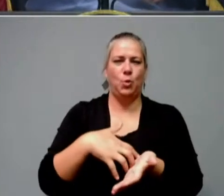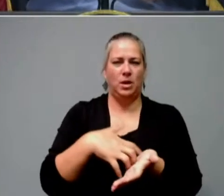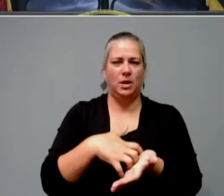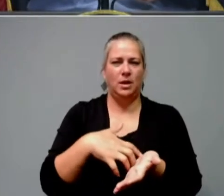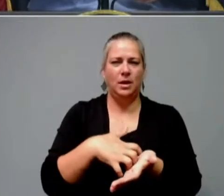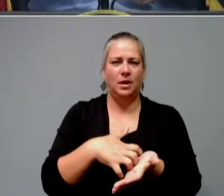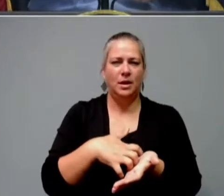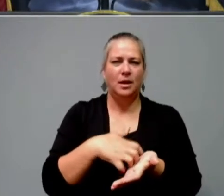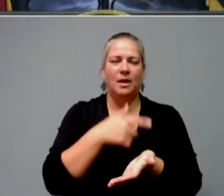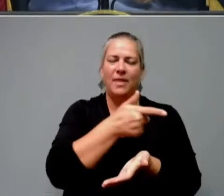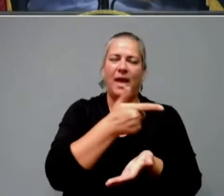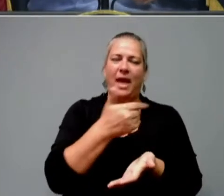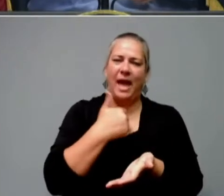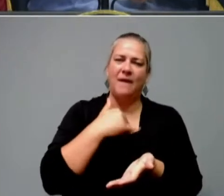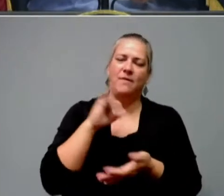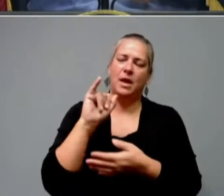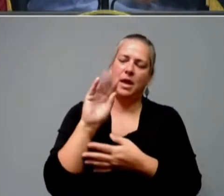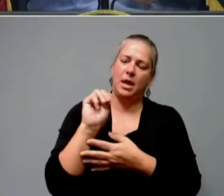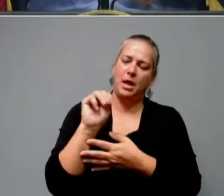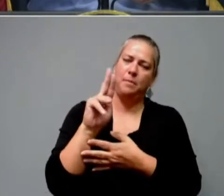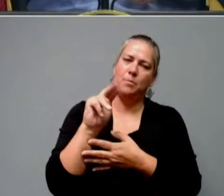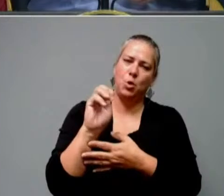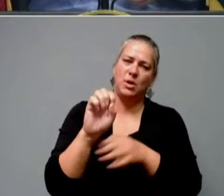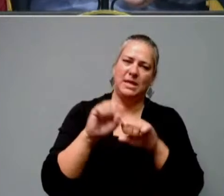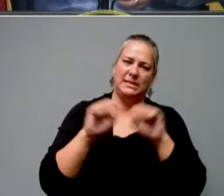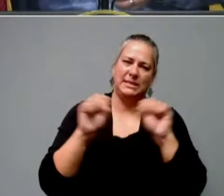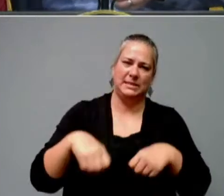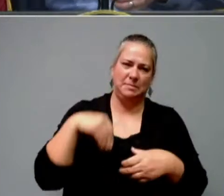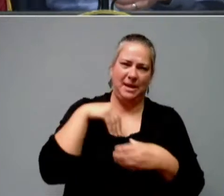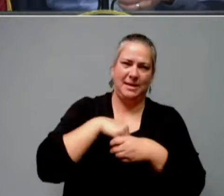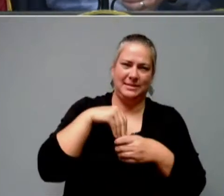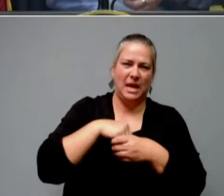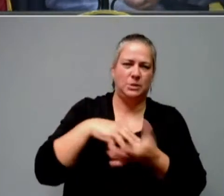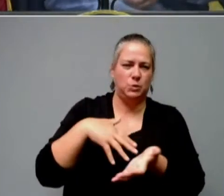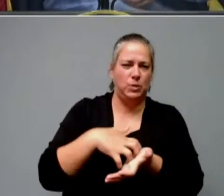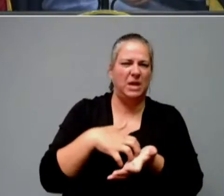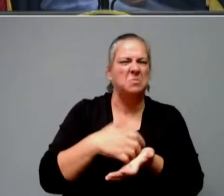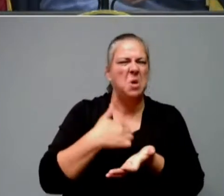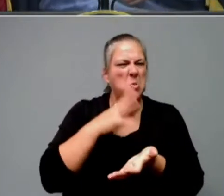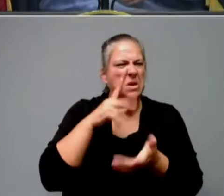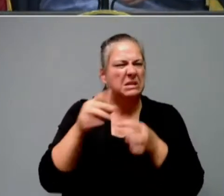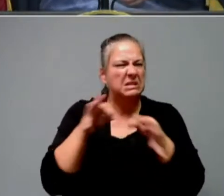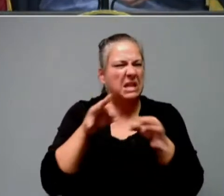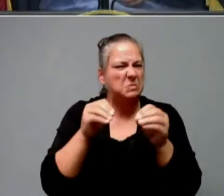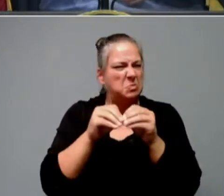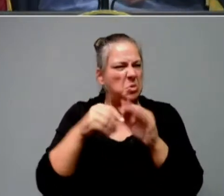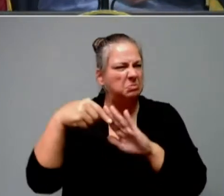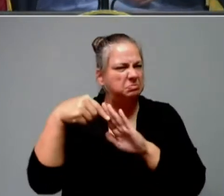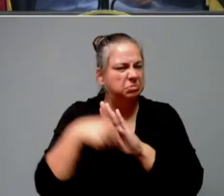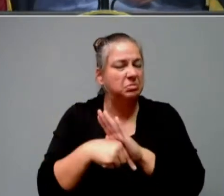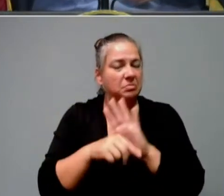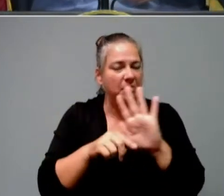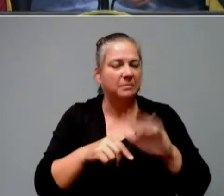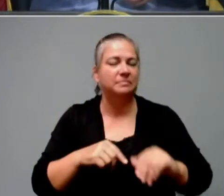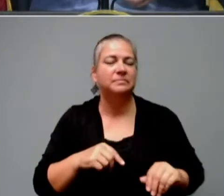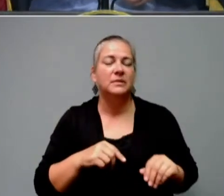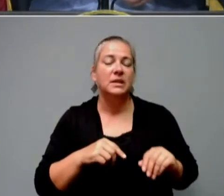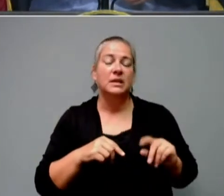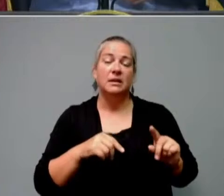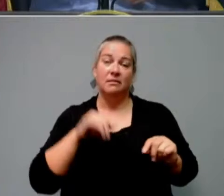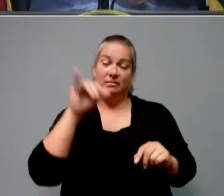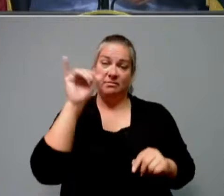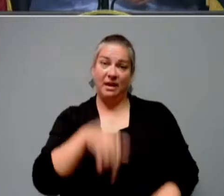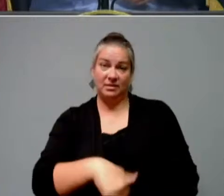the initial doses. And we're going to address that. I'm going to talk about that very specifically. So what we continue to say is that these vaccines are